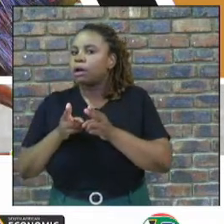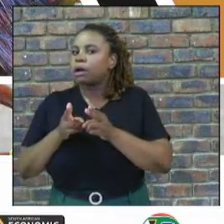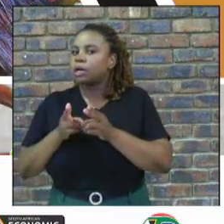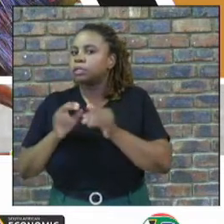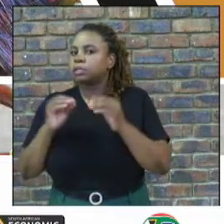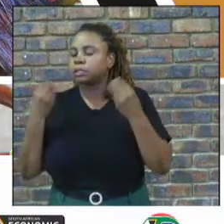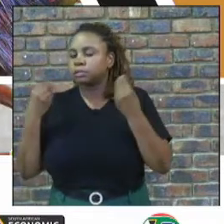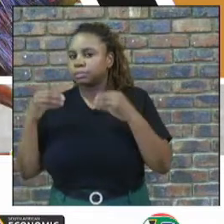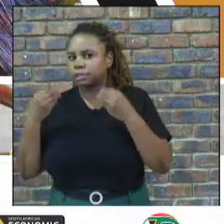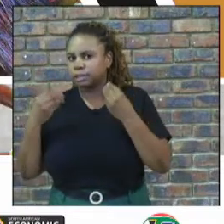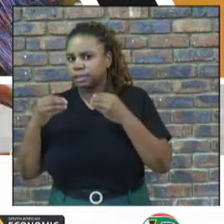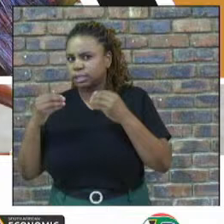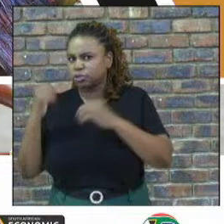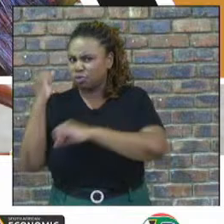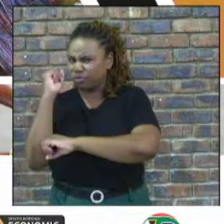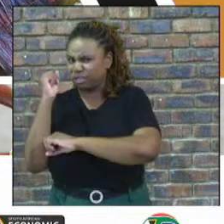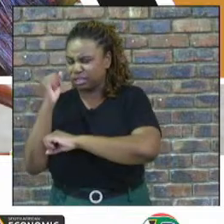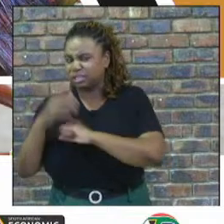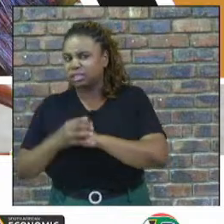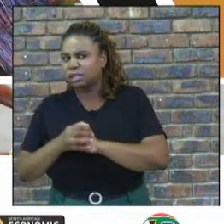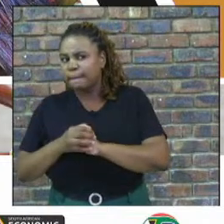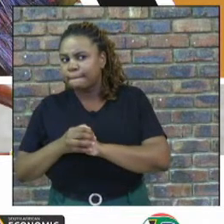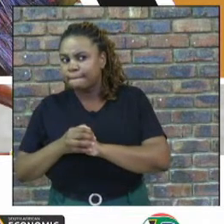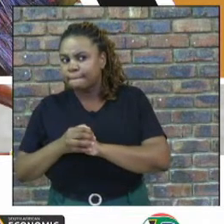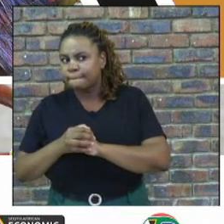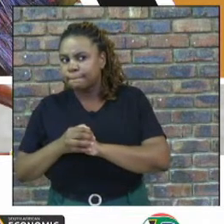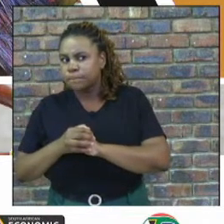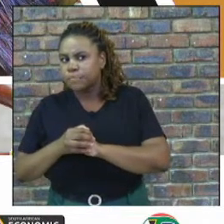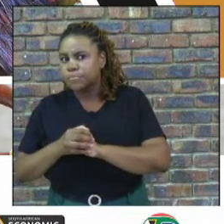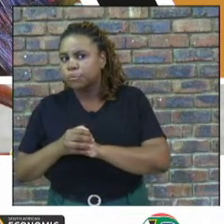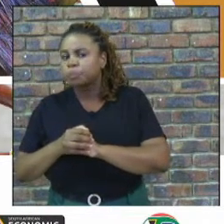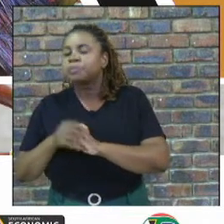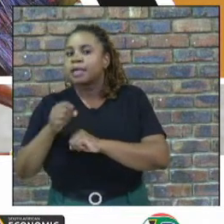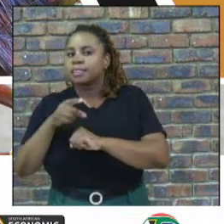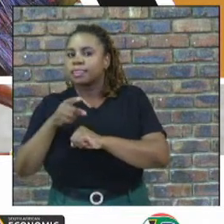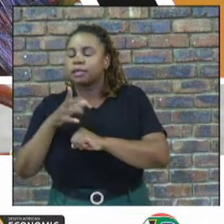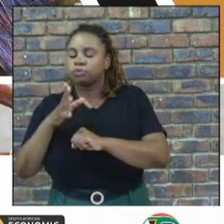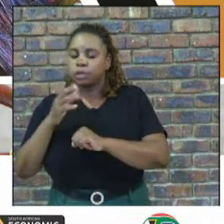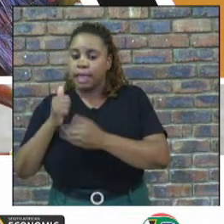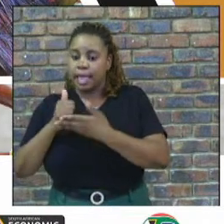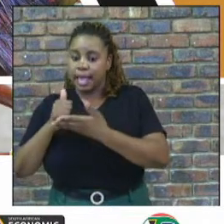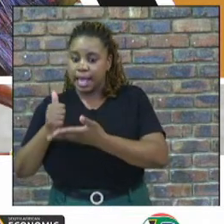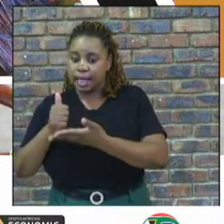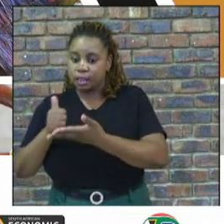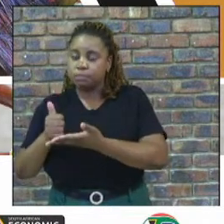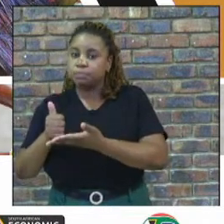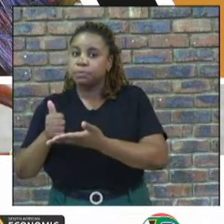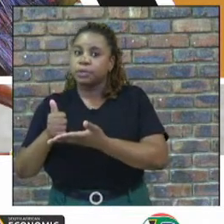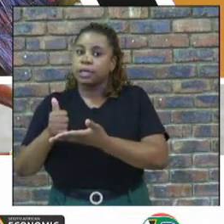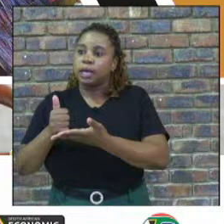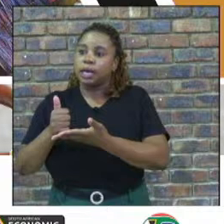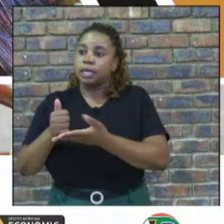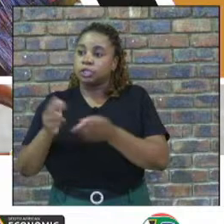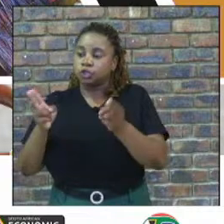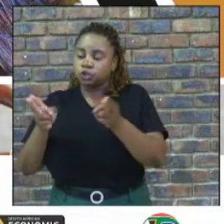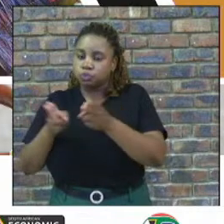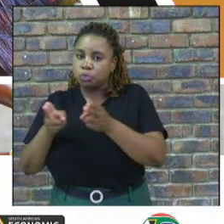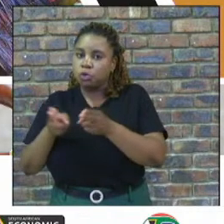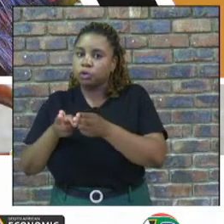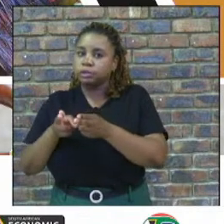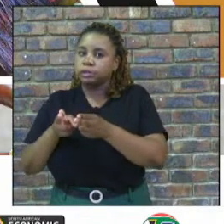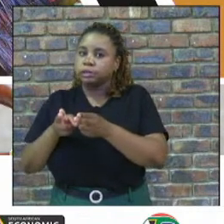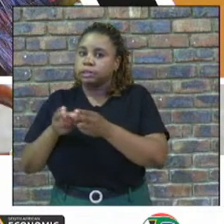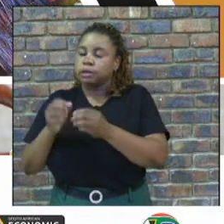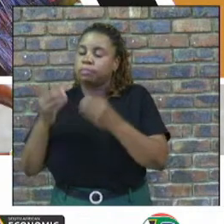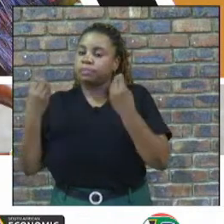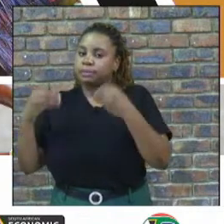will be introduced to assist the small businesses in terms of dispute resolution.